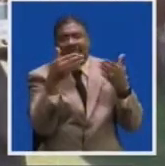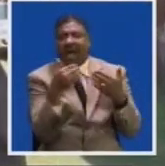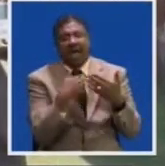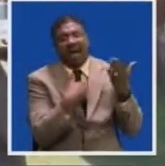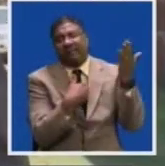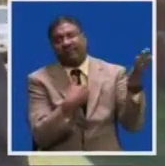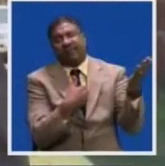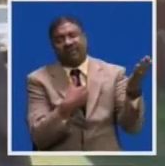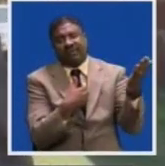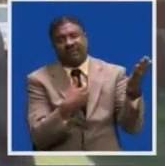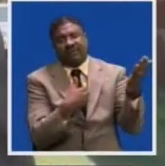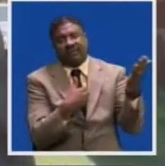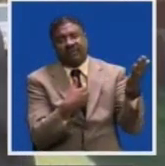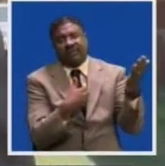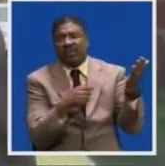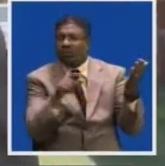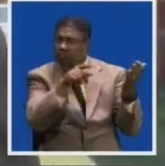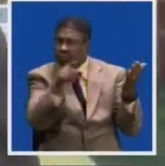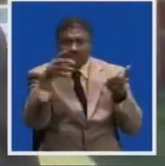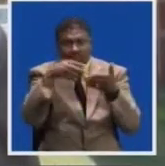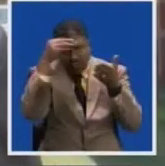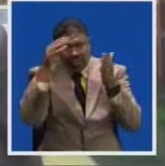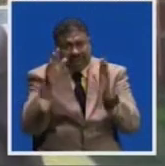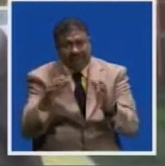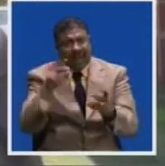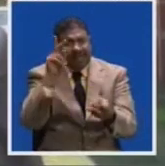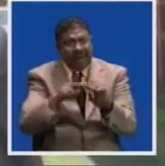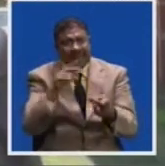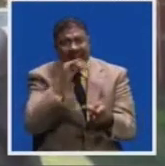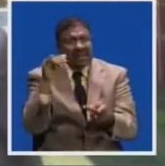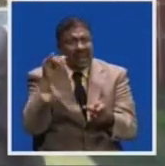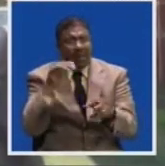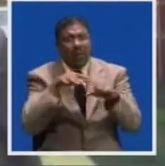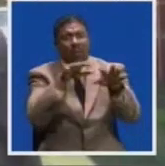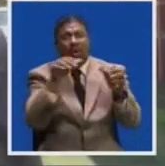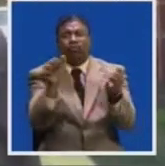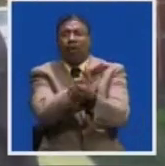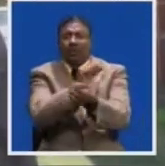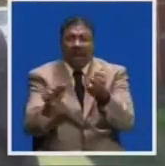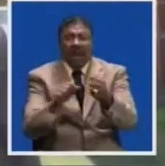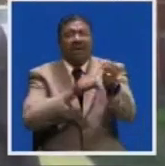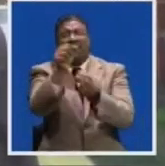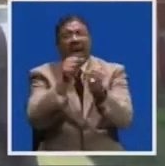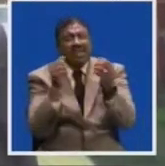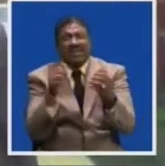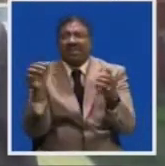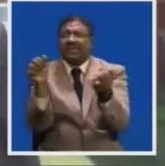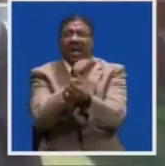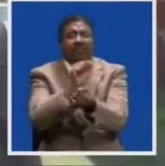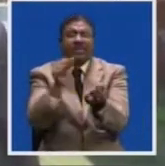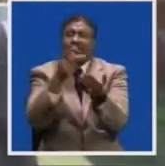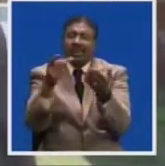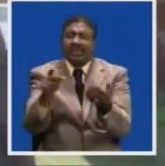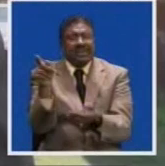such matters. When they involve themselves in activities like yesterday that tend to be violent and damage to some